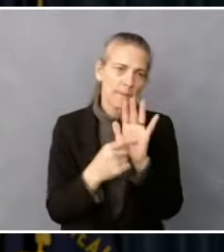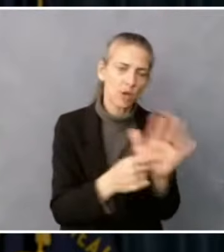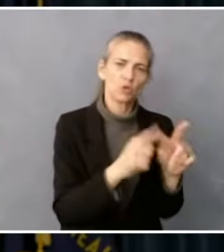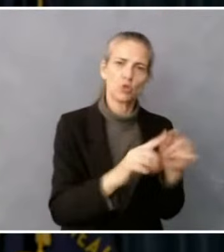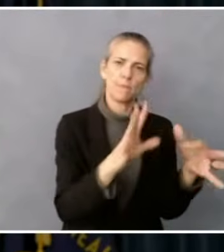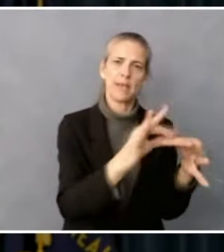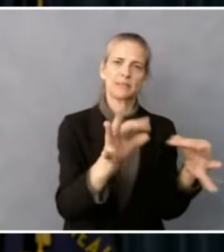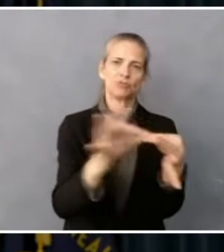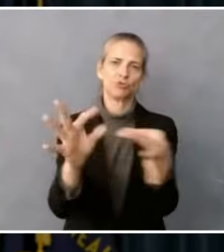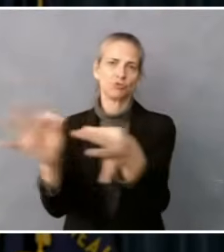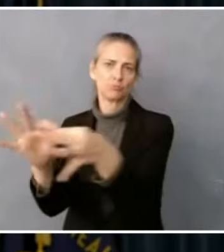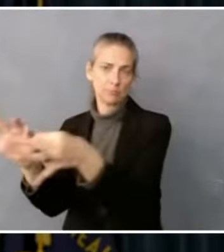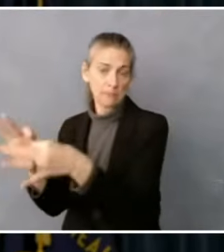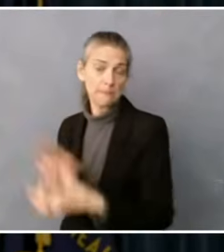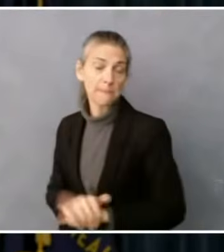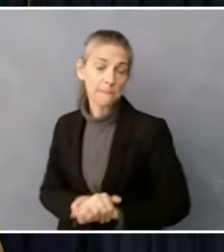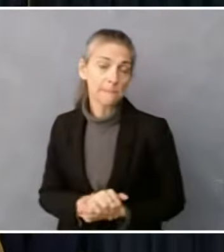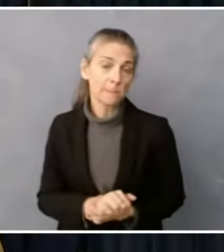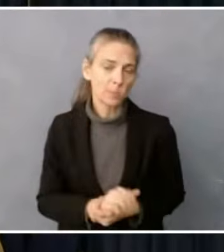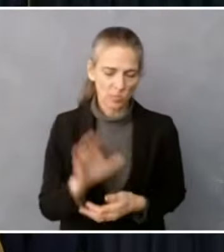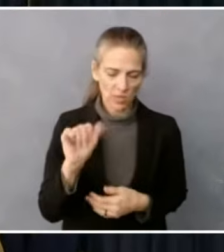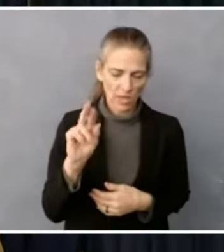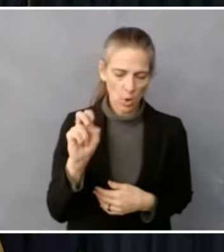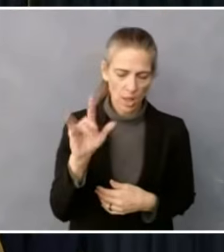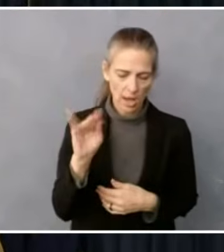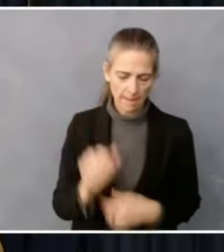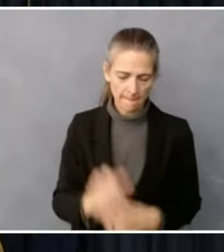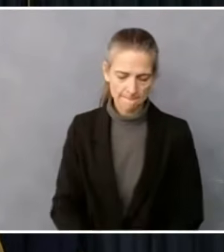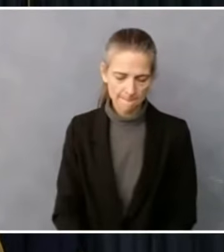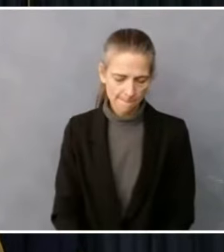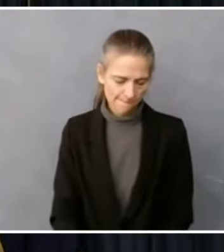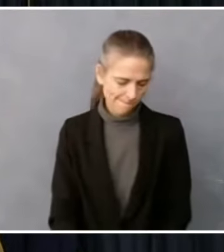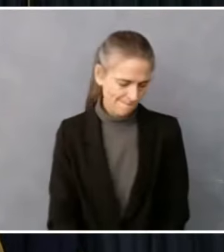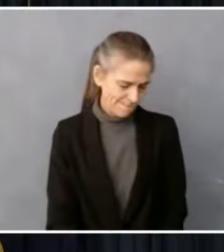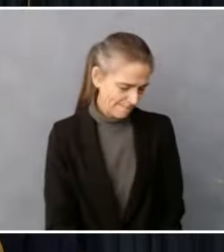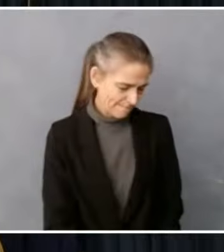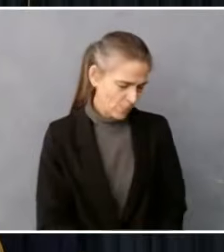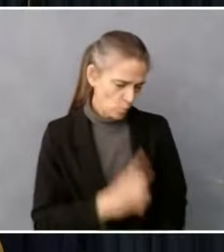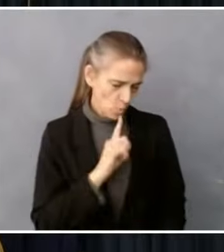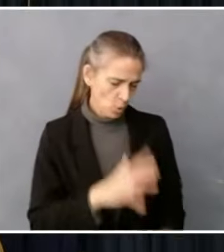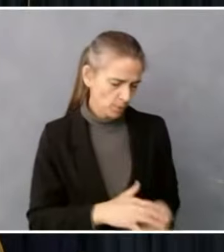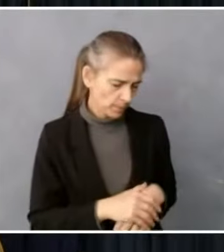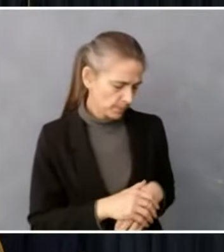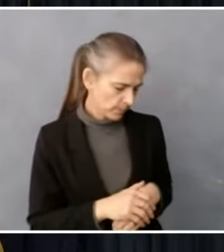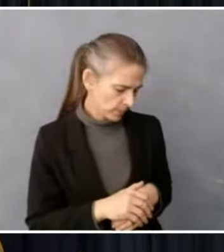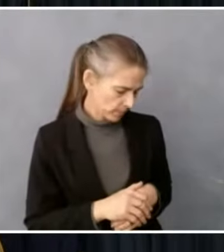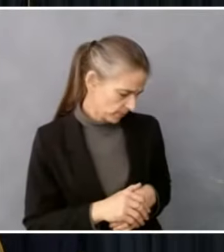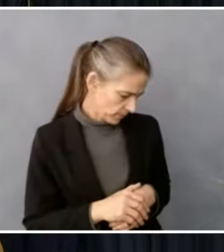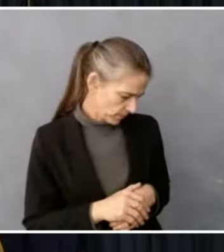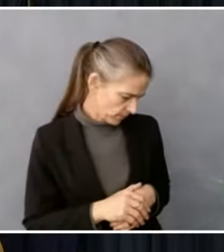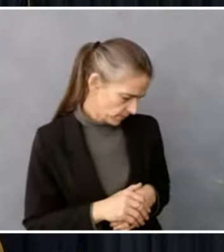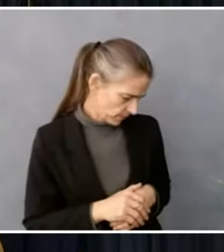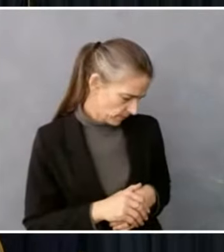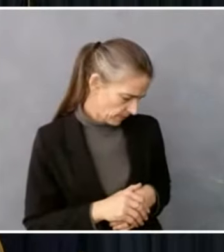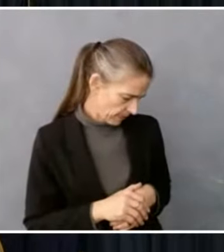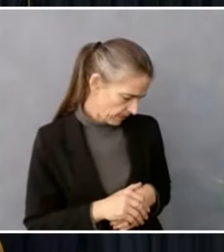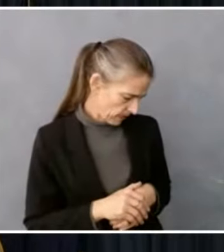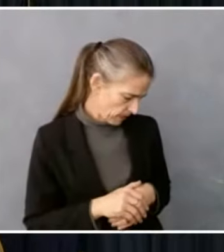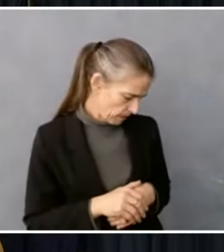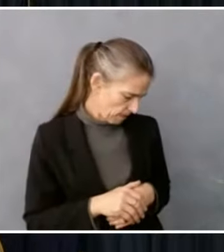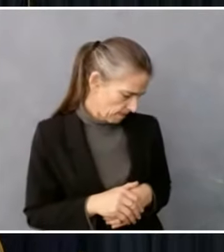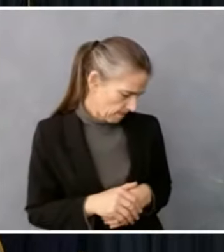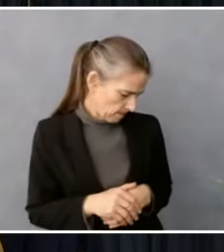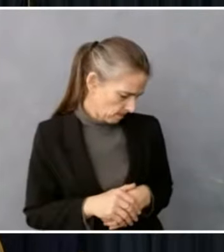out. Carolina. Governor, regarding your appearance on The View, Immigration and Customs Enforcement